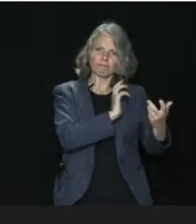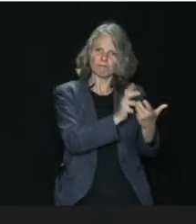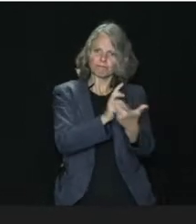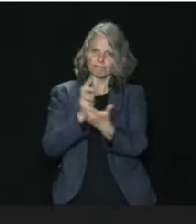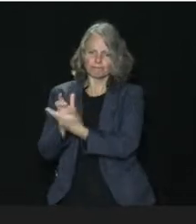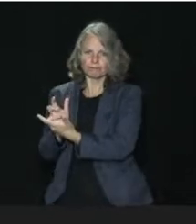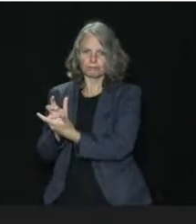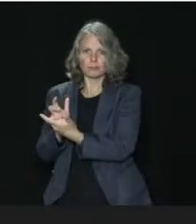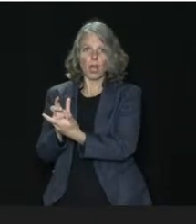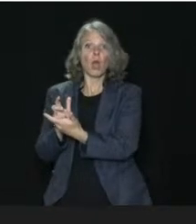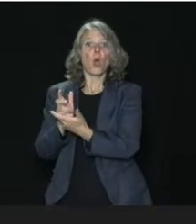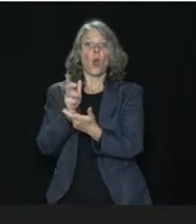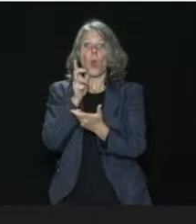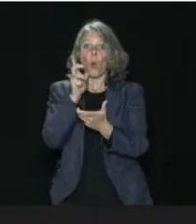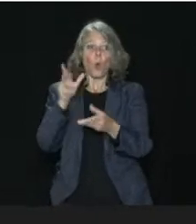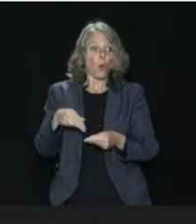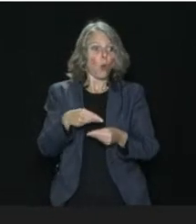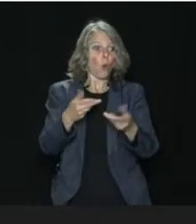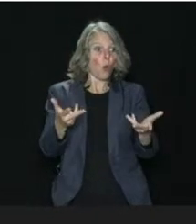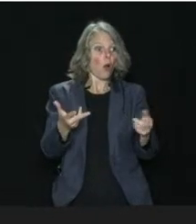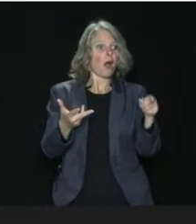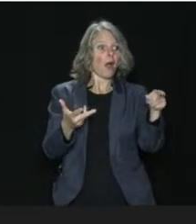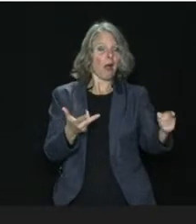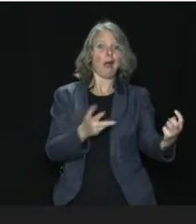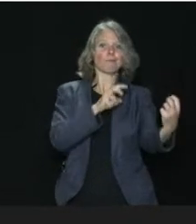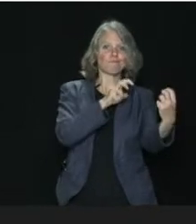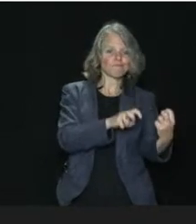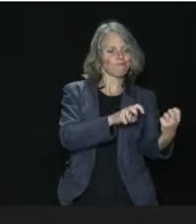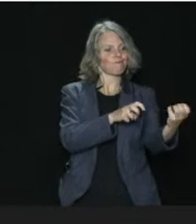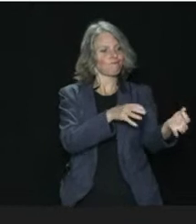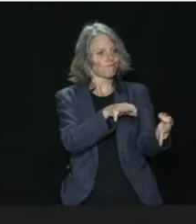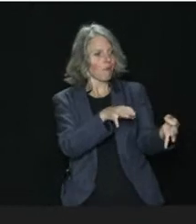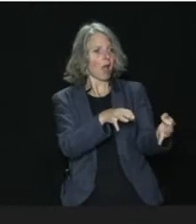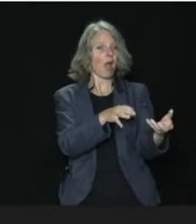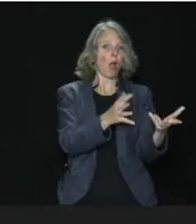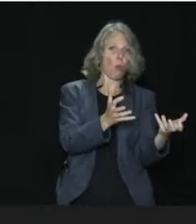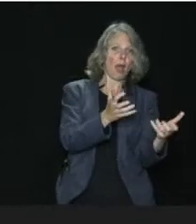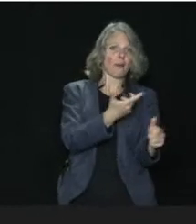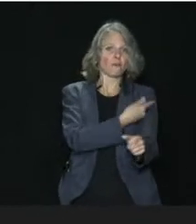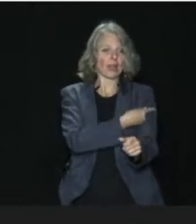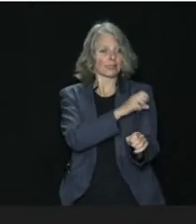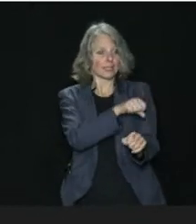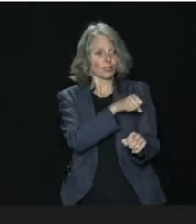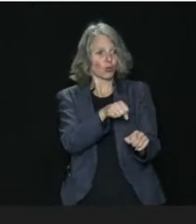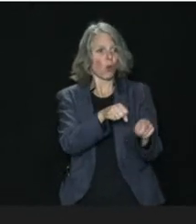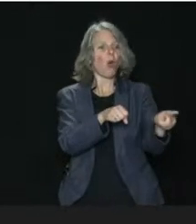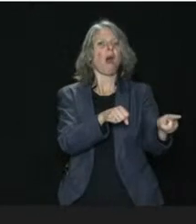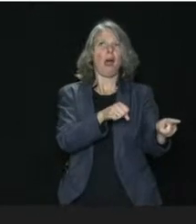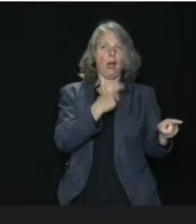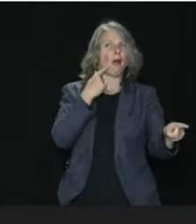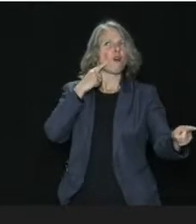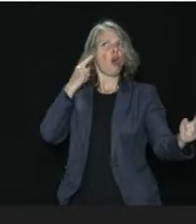to individuals and that you're offered the vaccine, I think you've already be